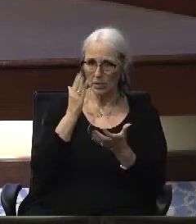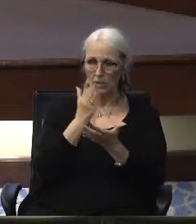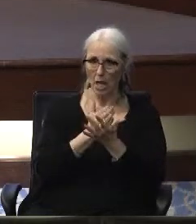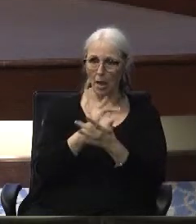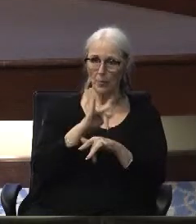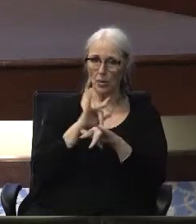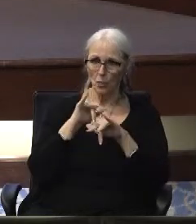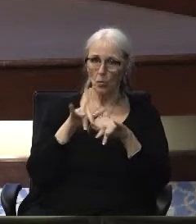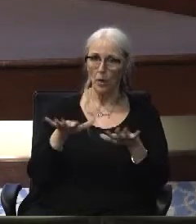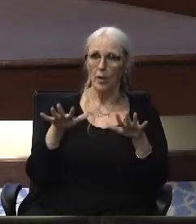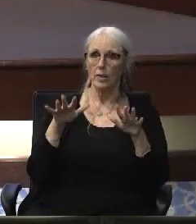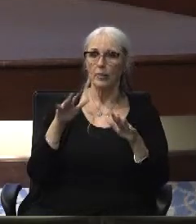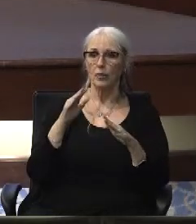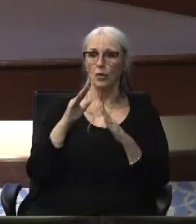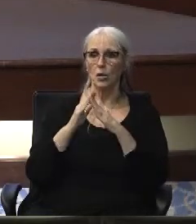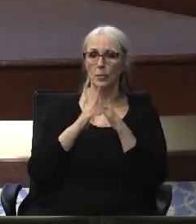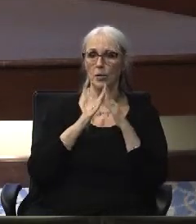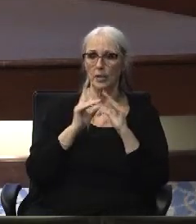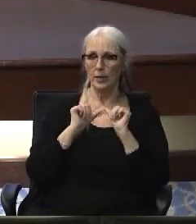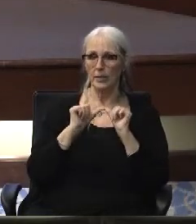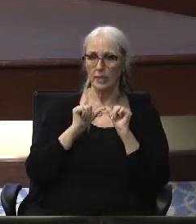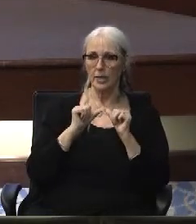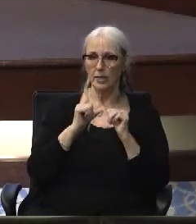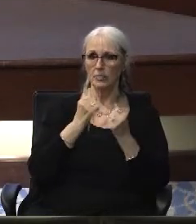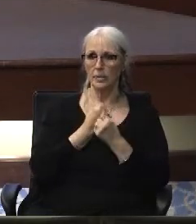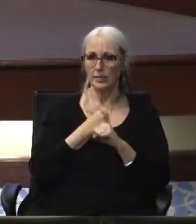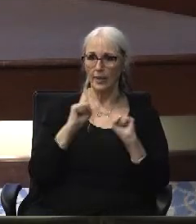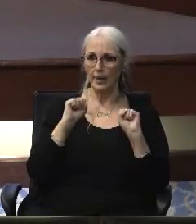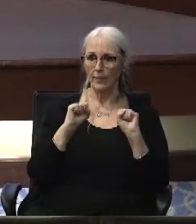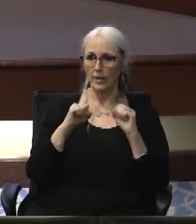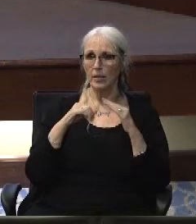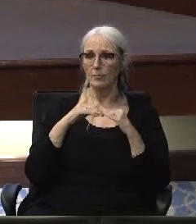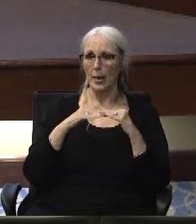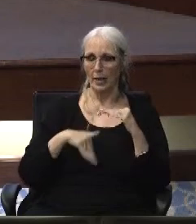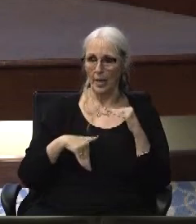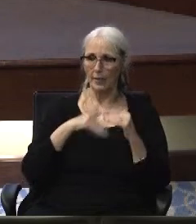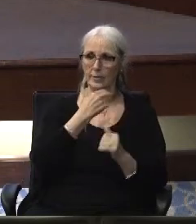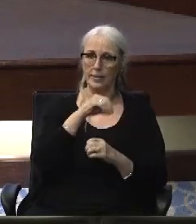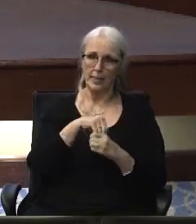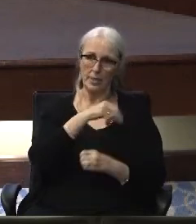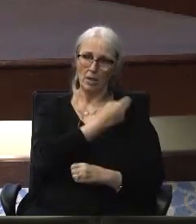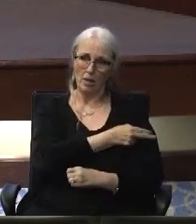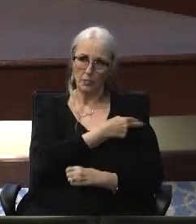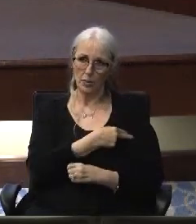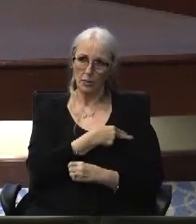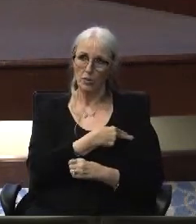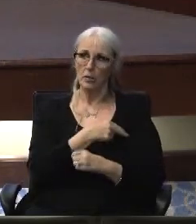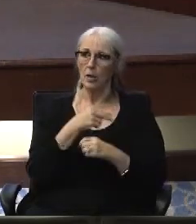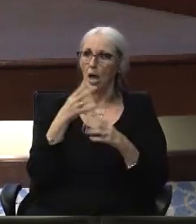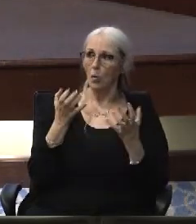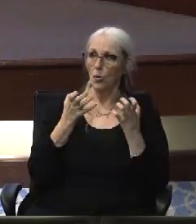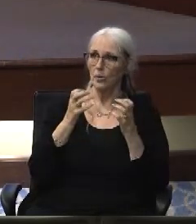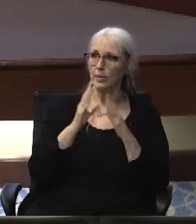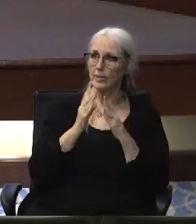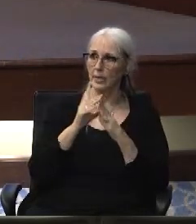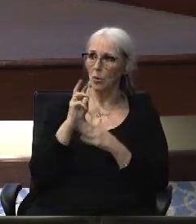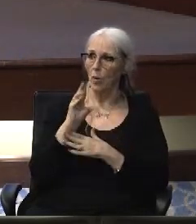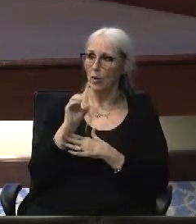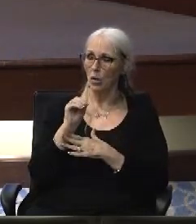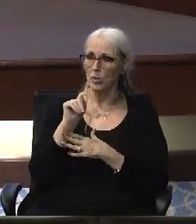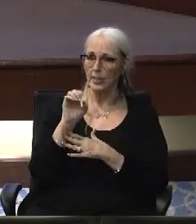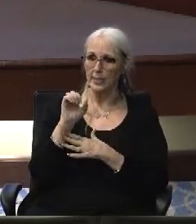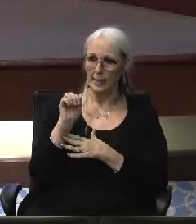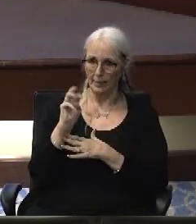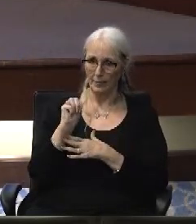virus, to keep our community safe, to reduce hospital capacity. I want the City of Waco team to know